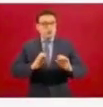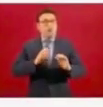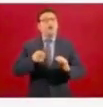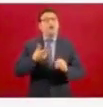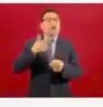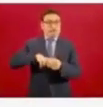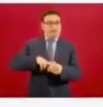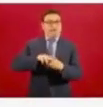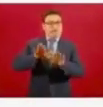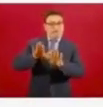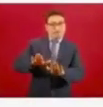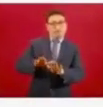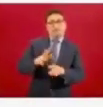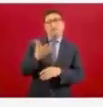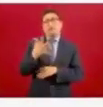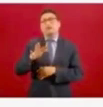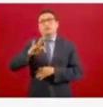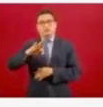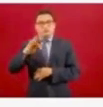have